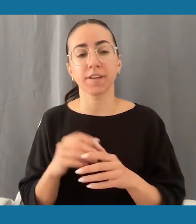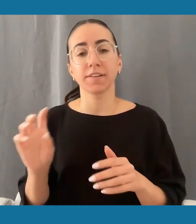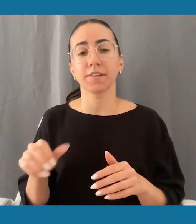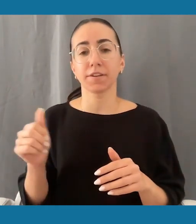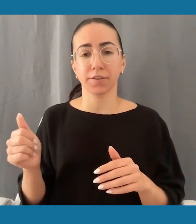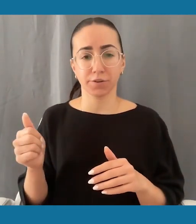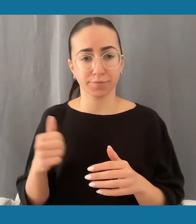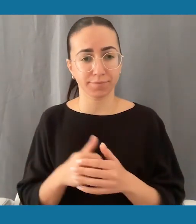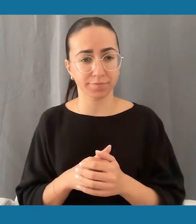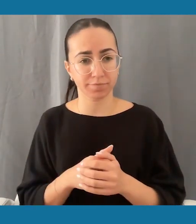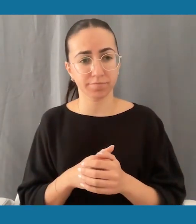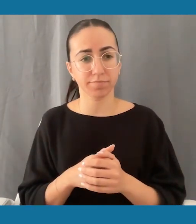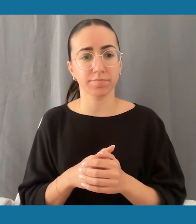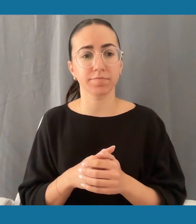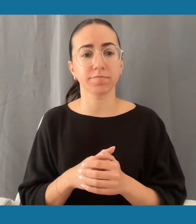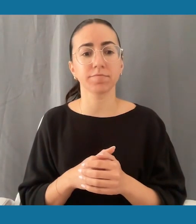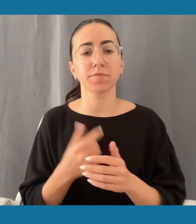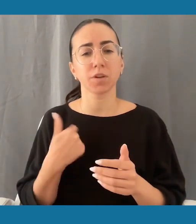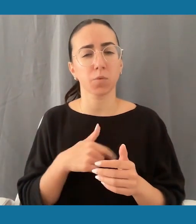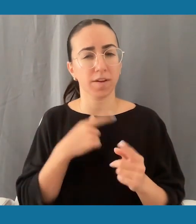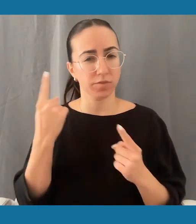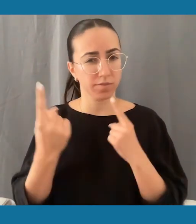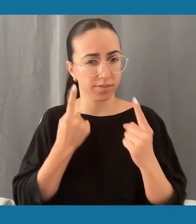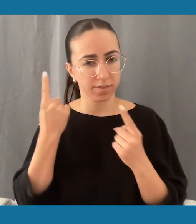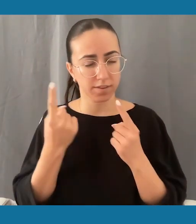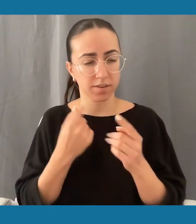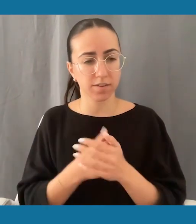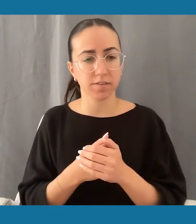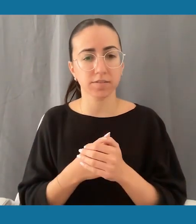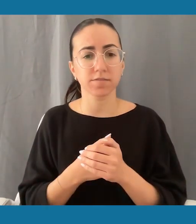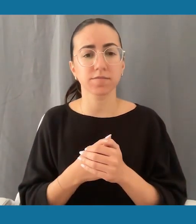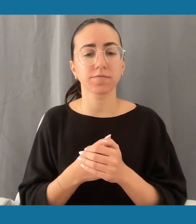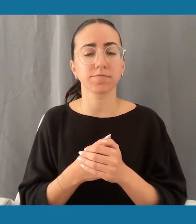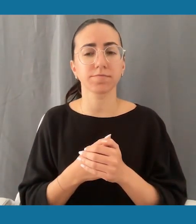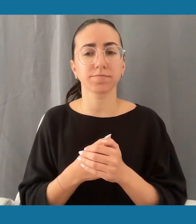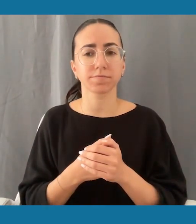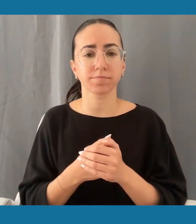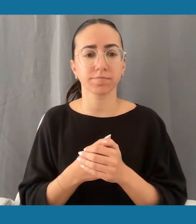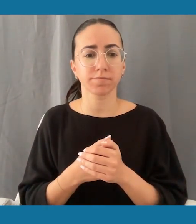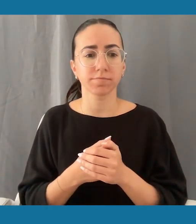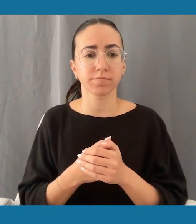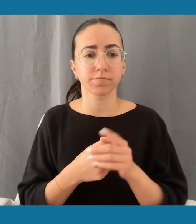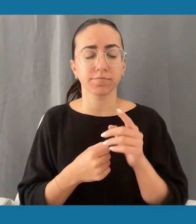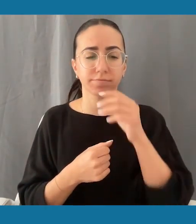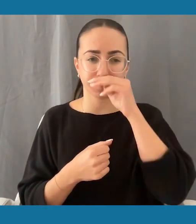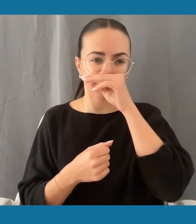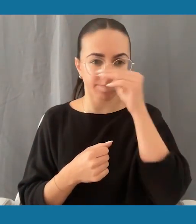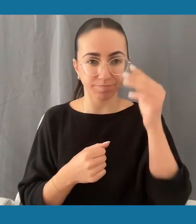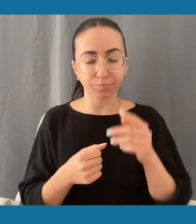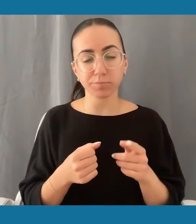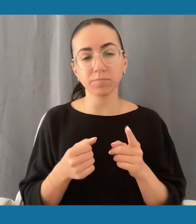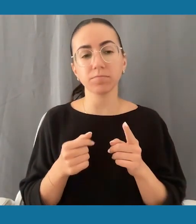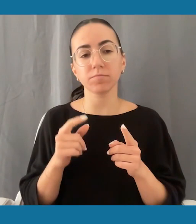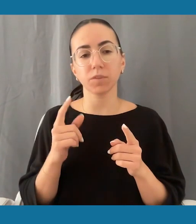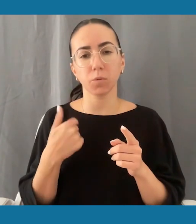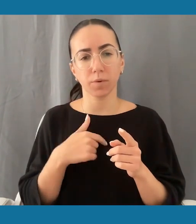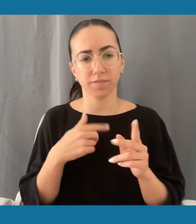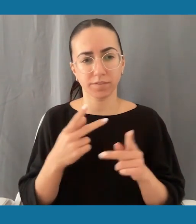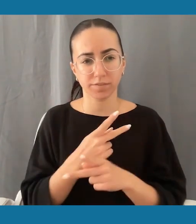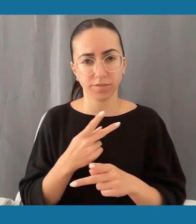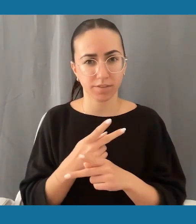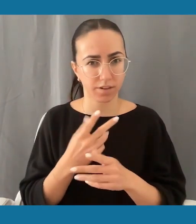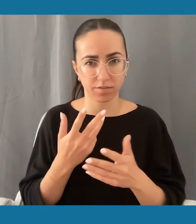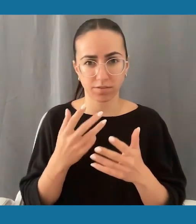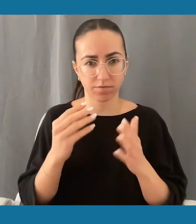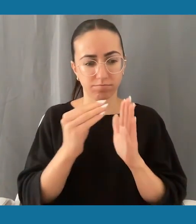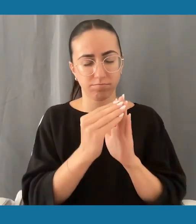other thing that we have to take into account is that if you distribute outright to a sibling with money that really needs to be carved out